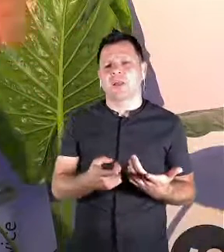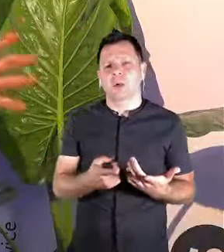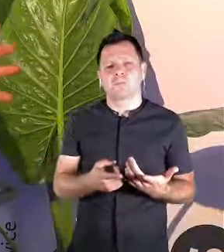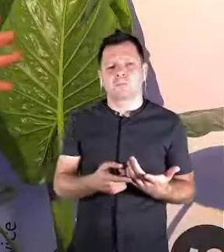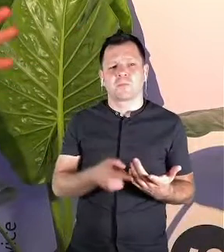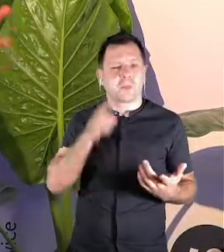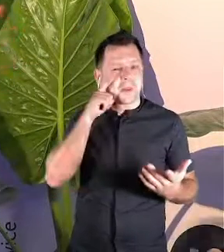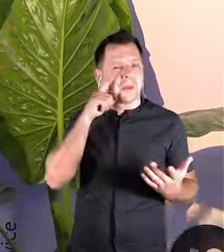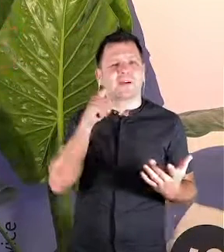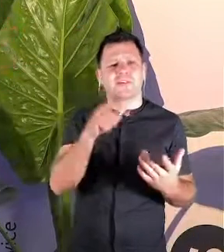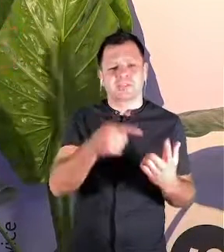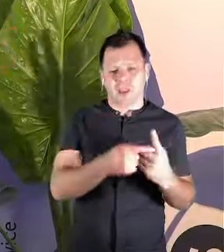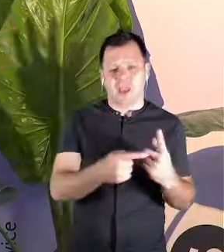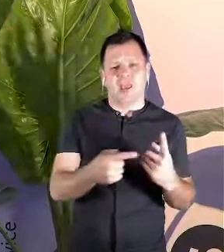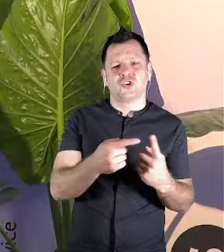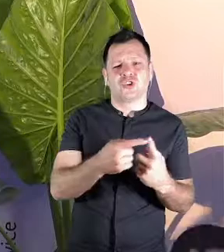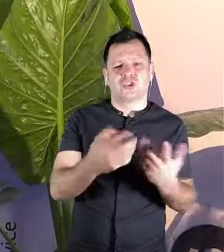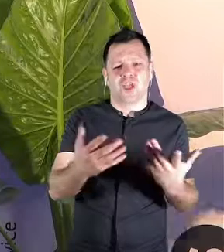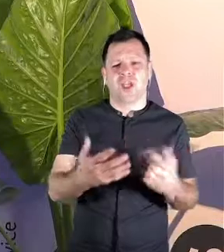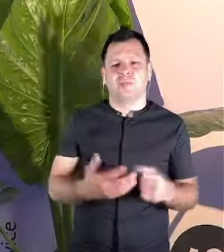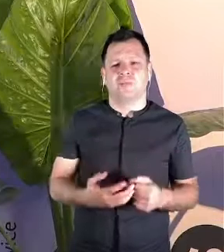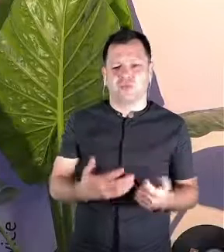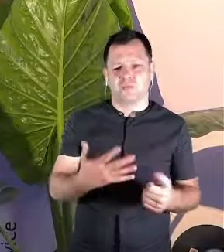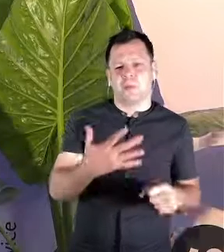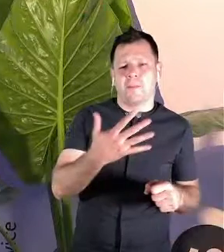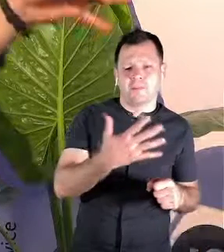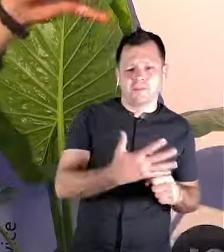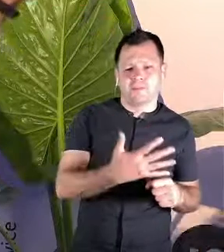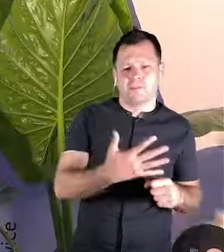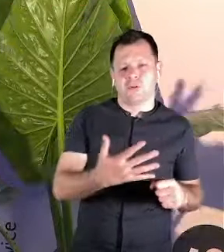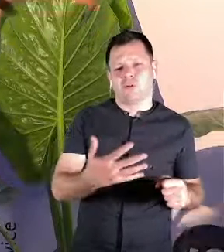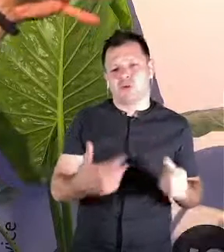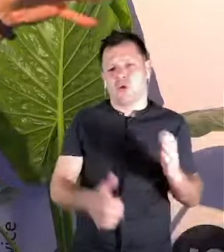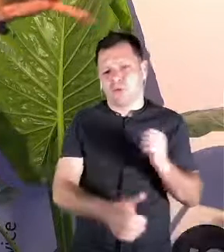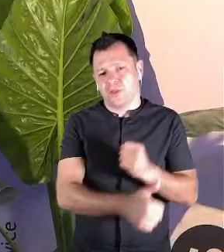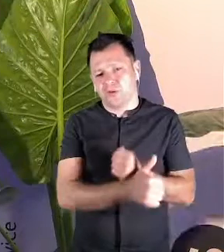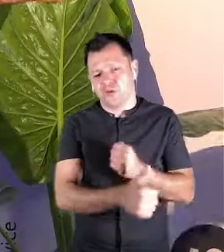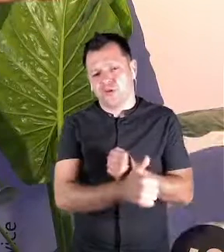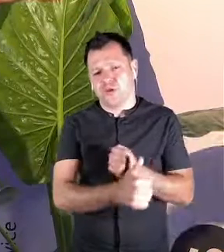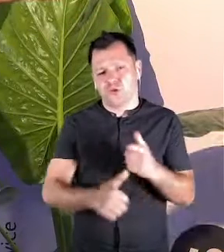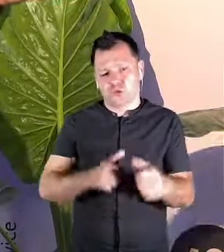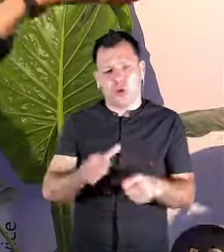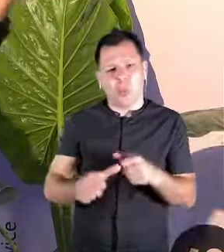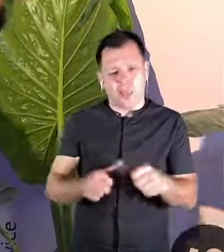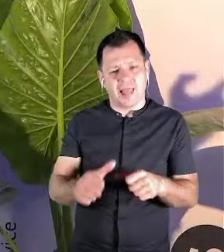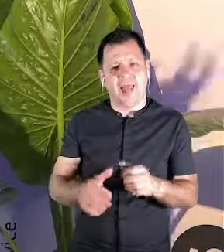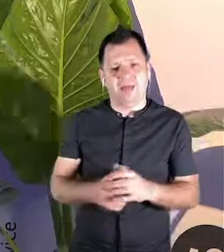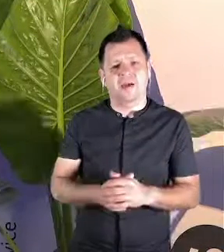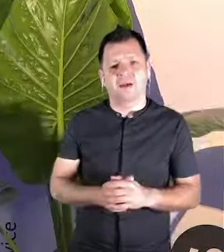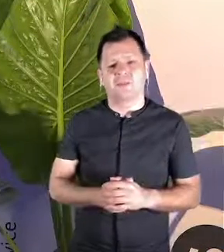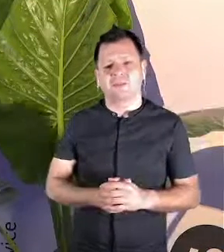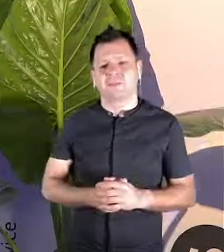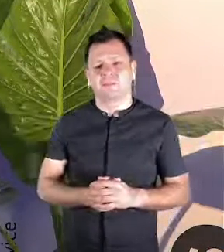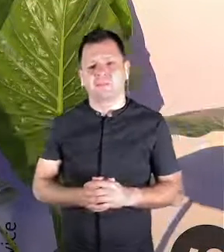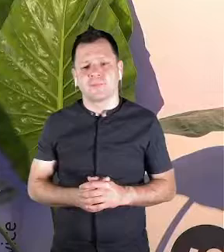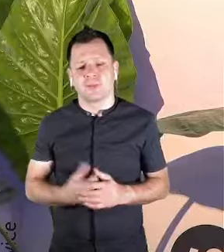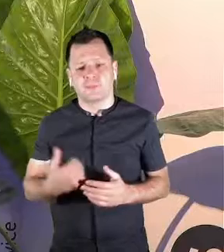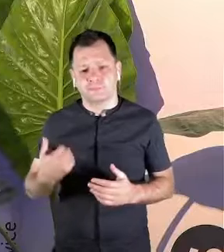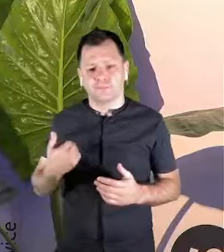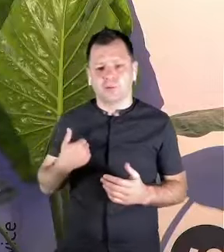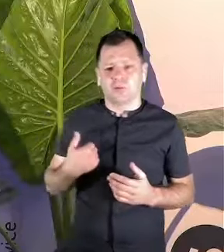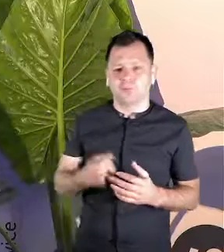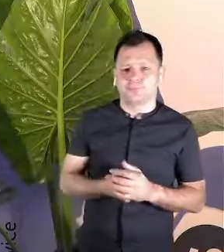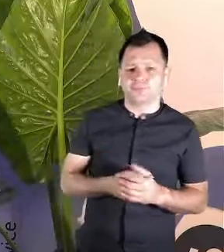and 70s and how extremely precious buildings were demolished. And if we fast forward to